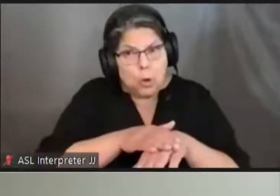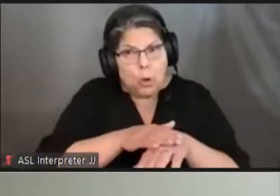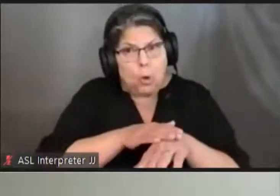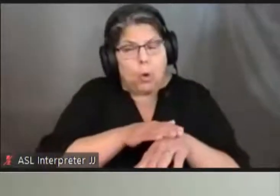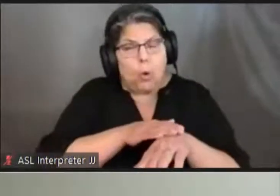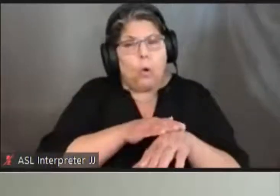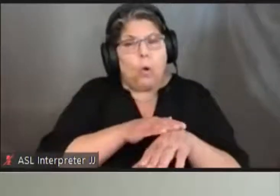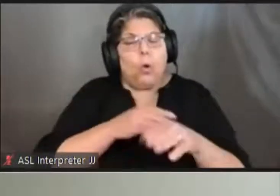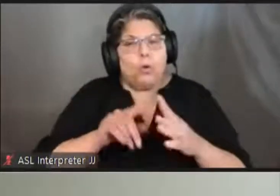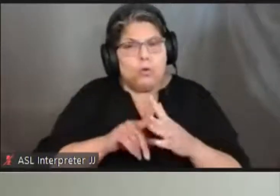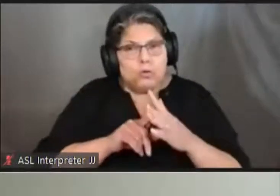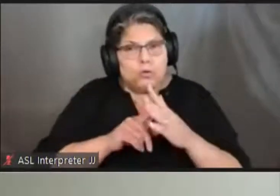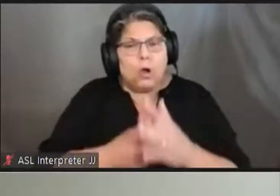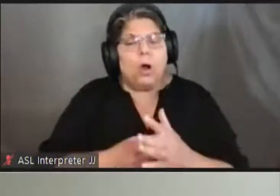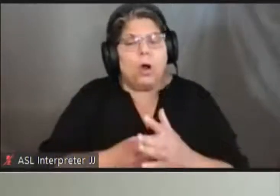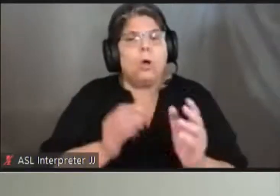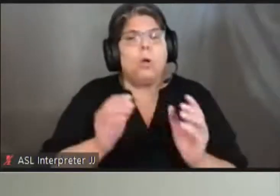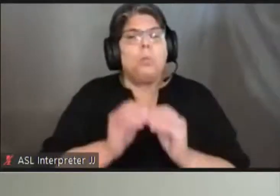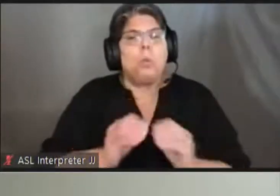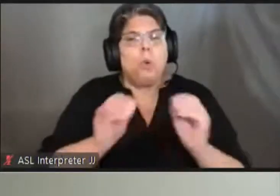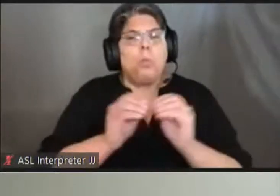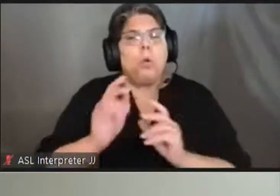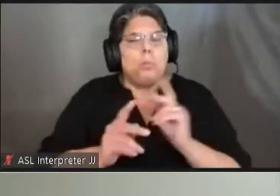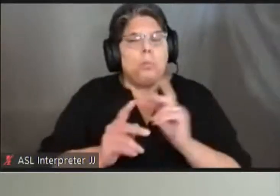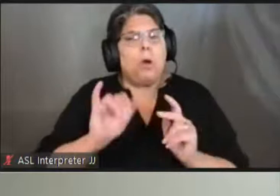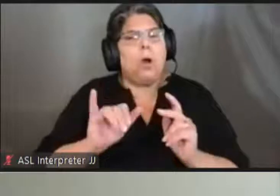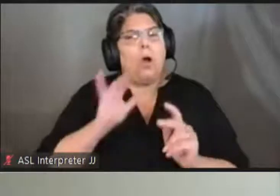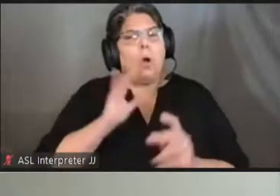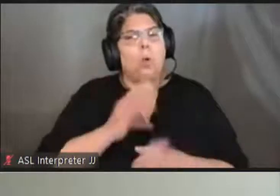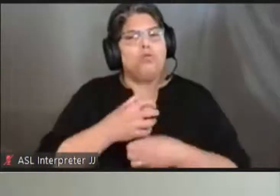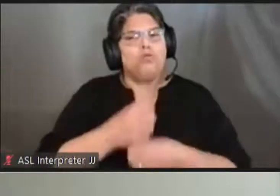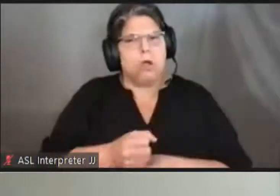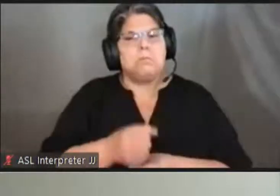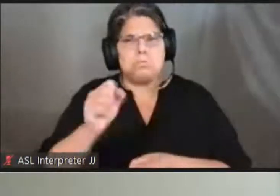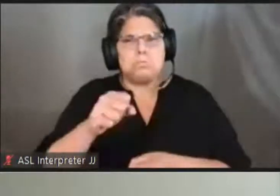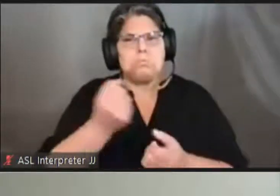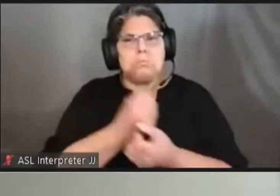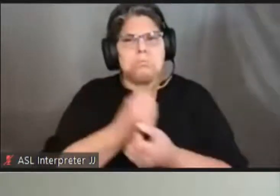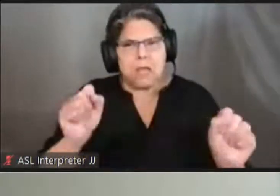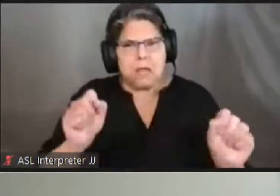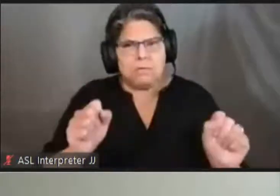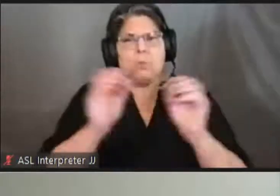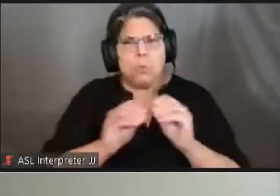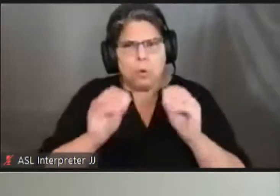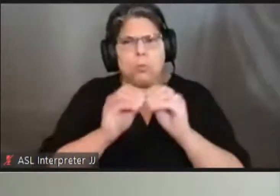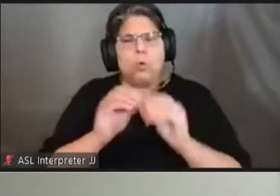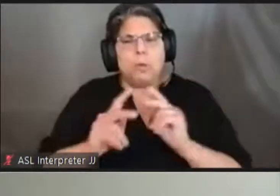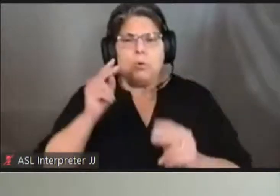it's safe, and more people will be joining, and we'll have a very good school year.